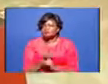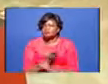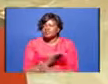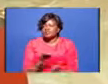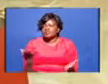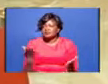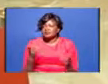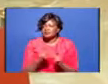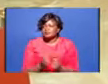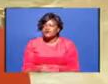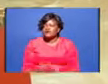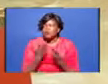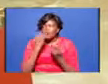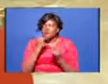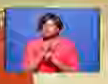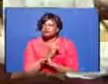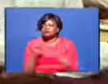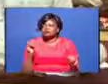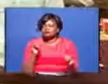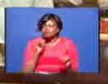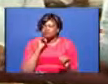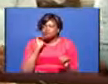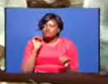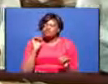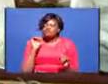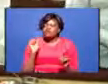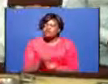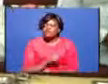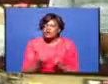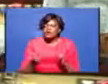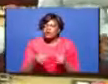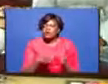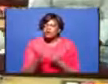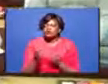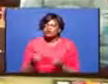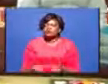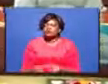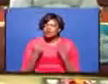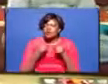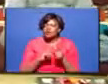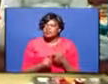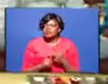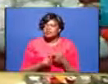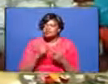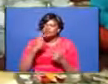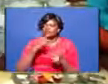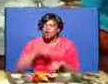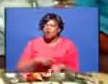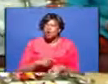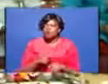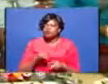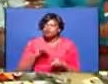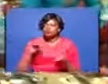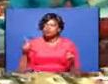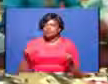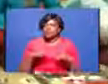they are pure and an unviolent way of sacrifice. They then take a 2 hour break.